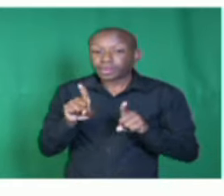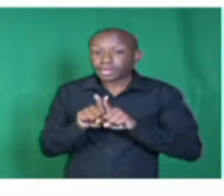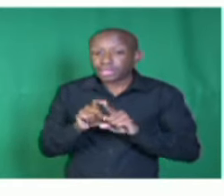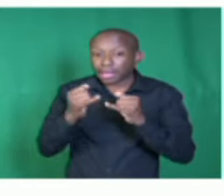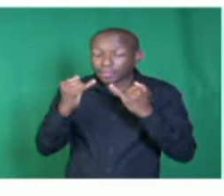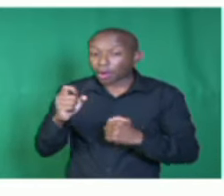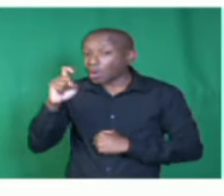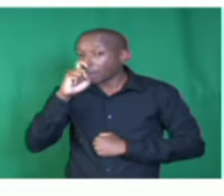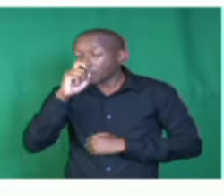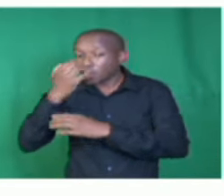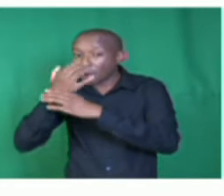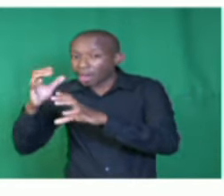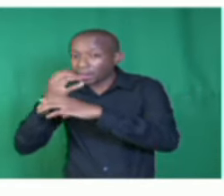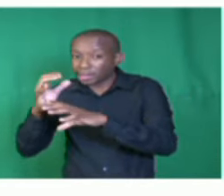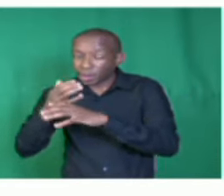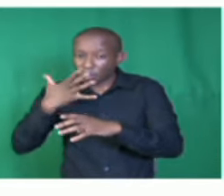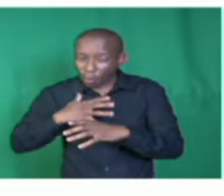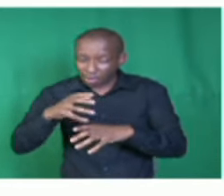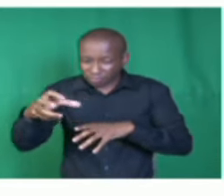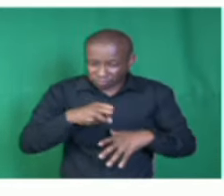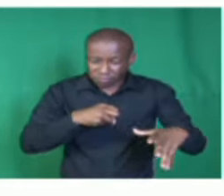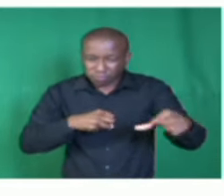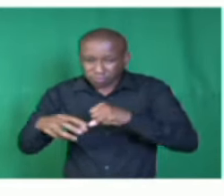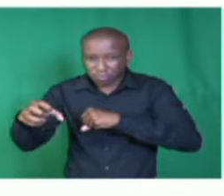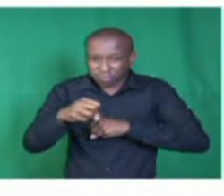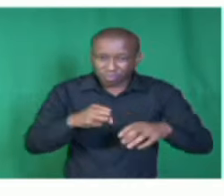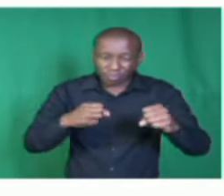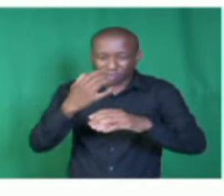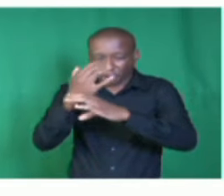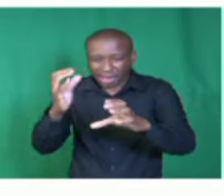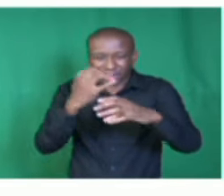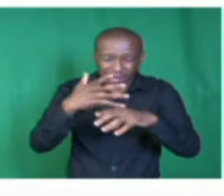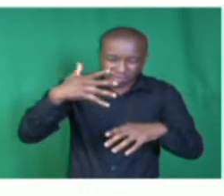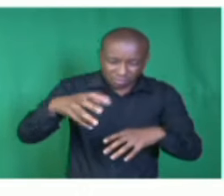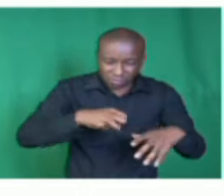European countries to grab more land